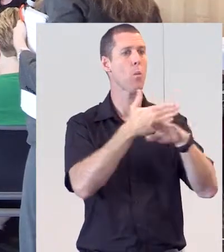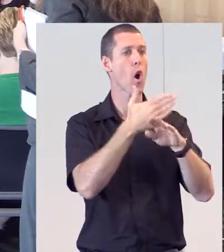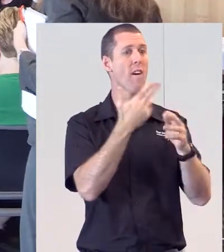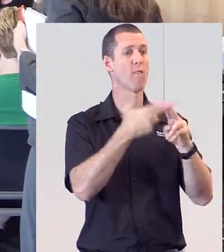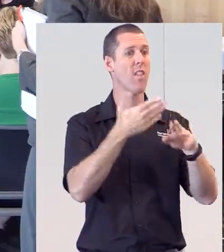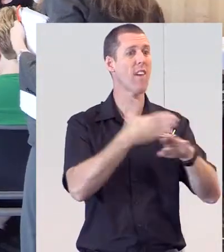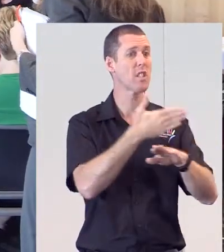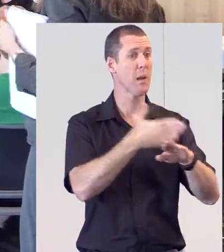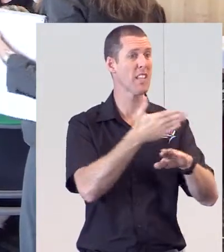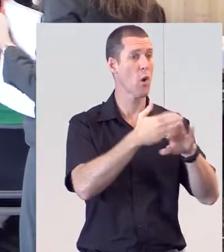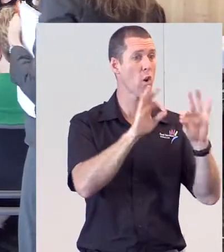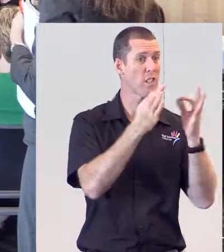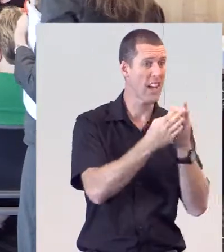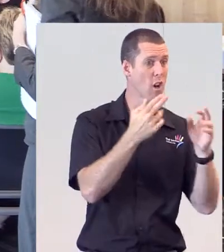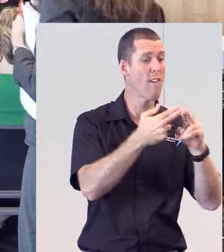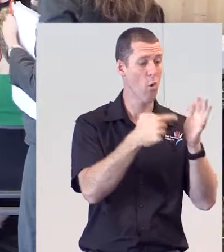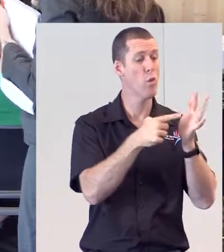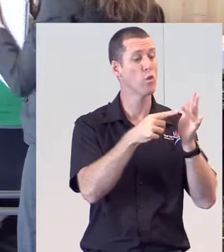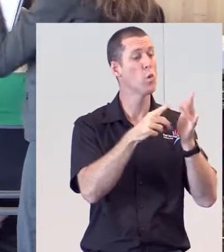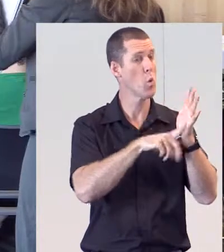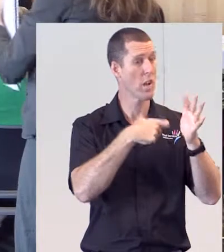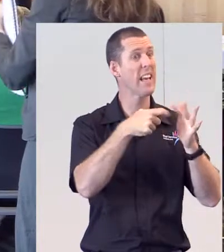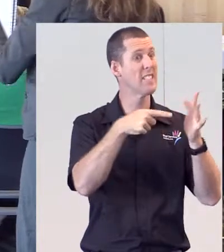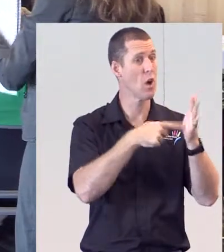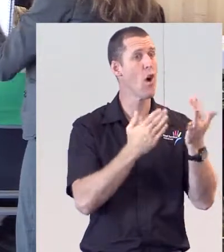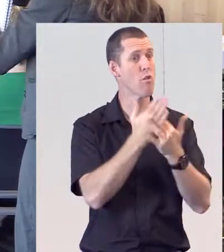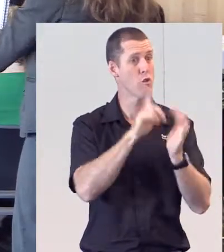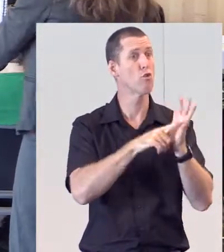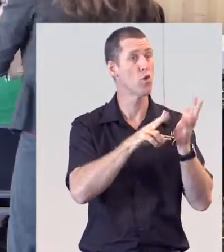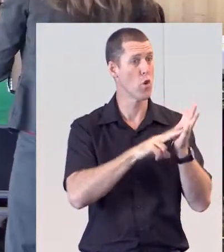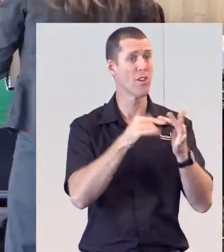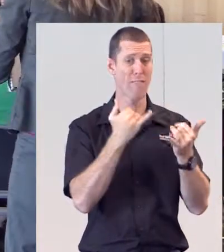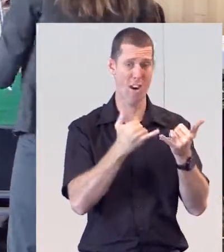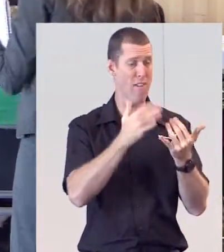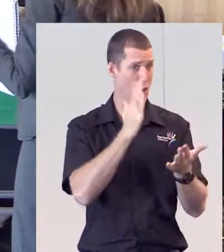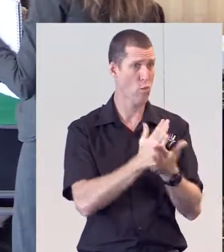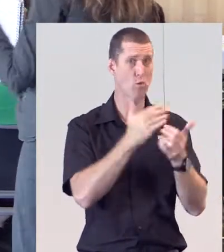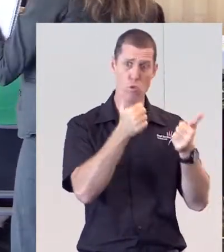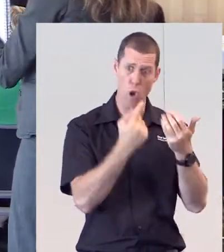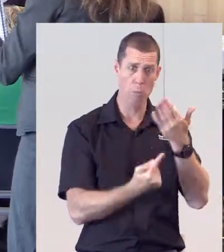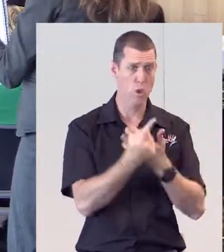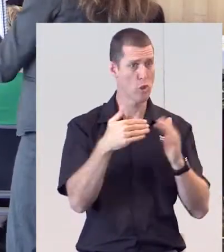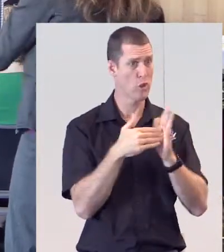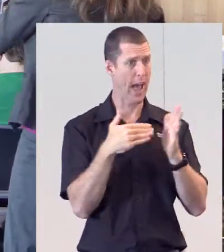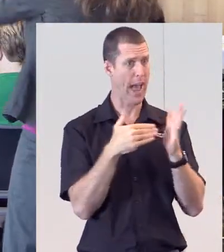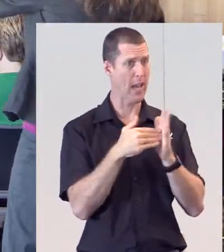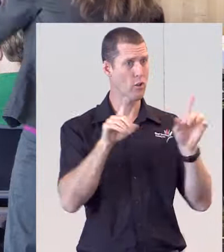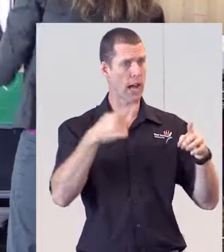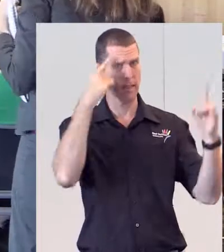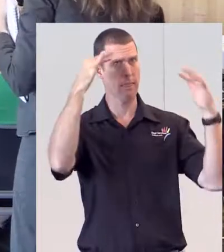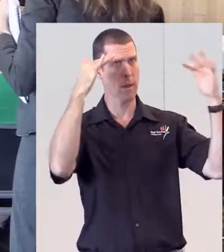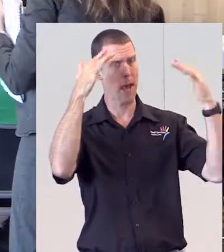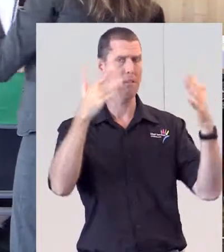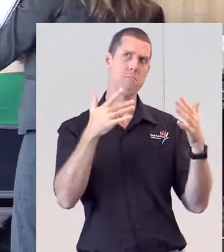the organisational development toolkit throughout June. So it's a very real opportunity today to think about,